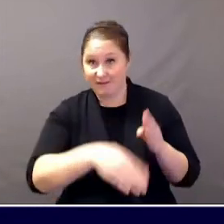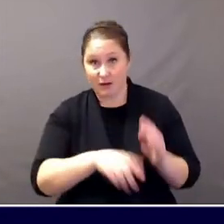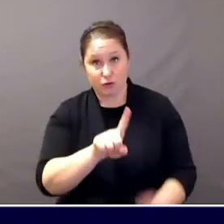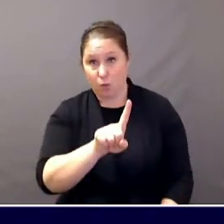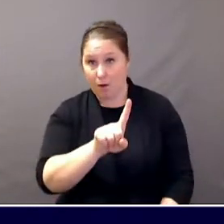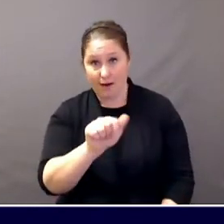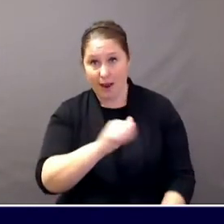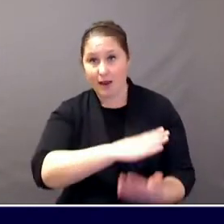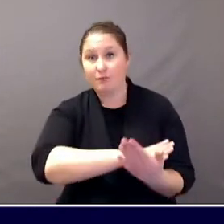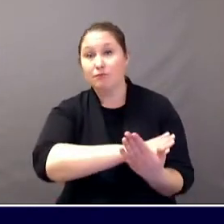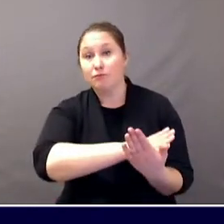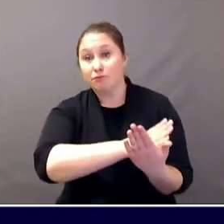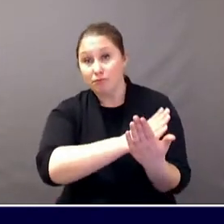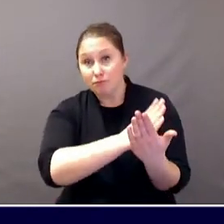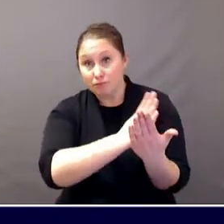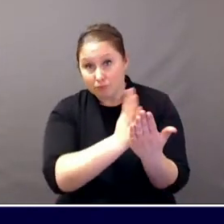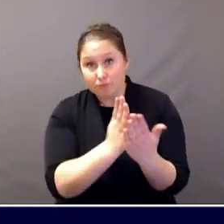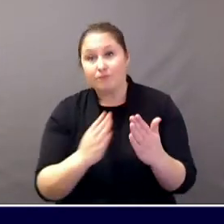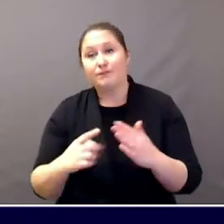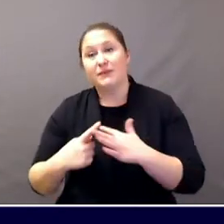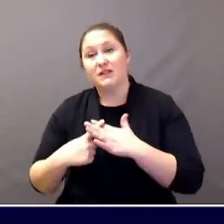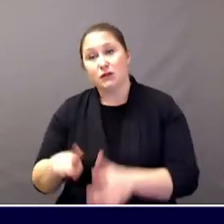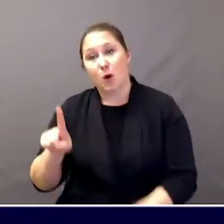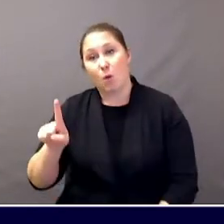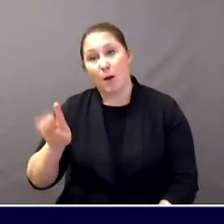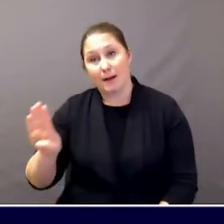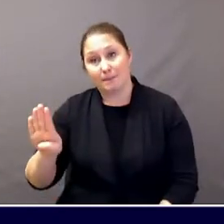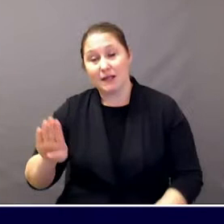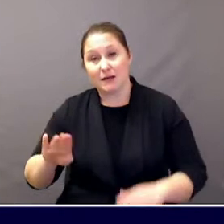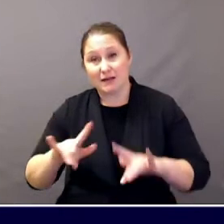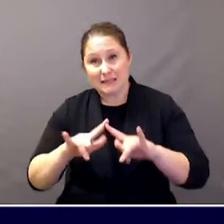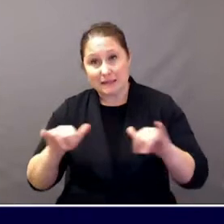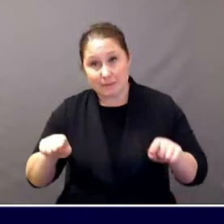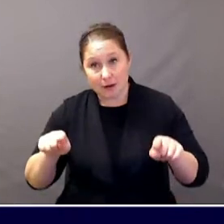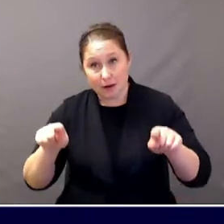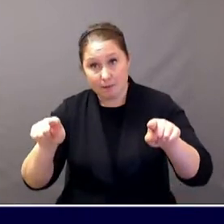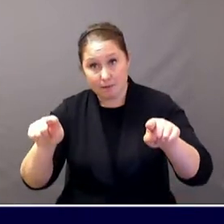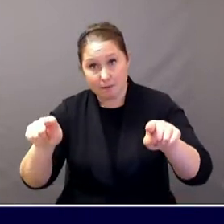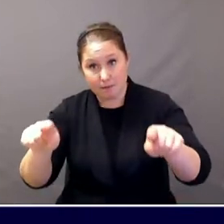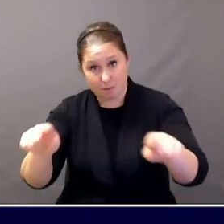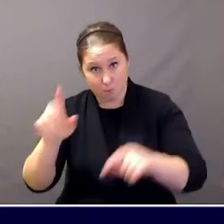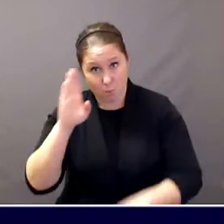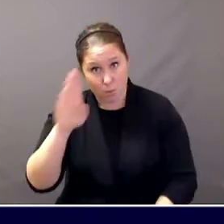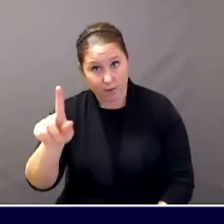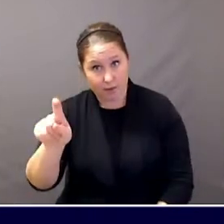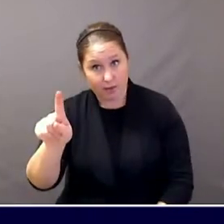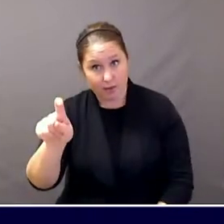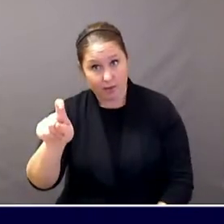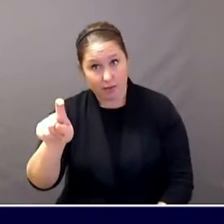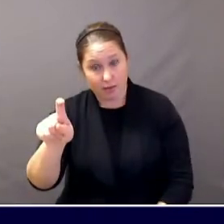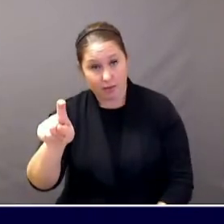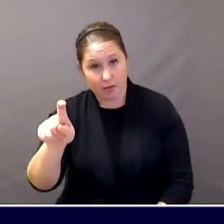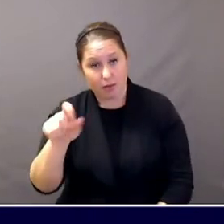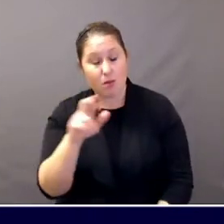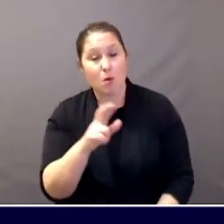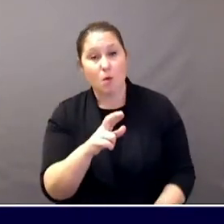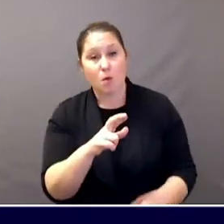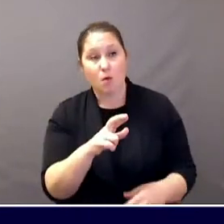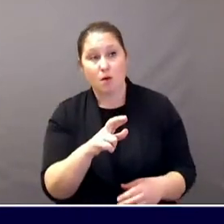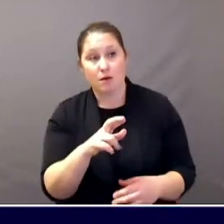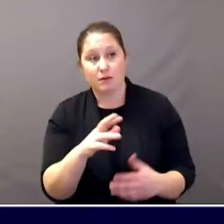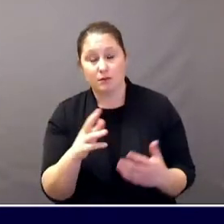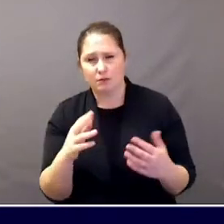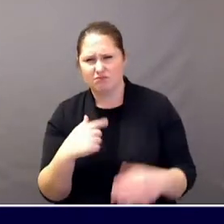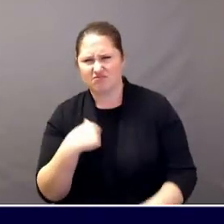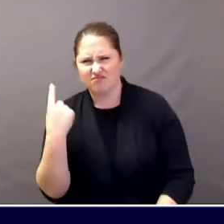1B, there are sort of the two different tiers as referenced earlier. Will they be sequential? So those who are age